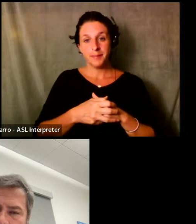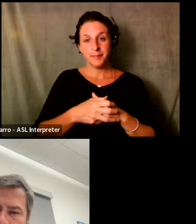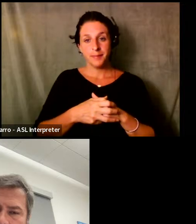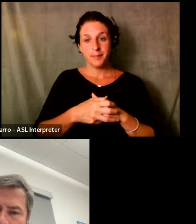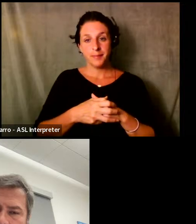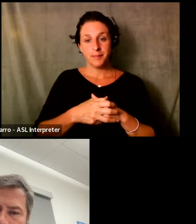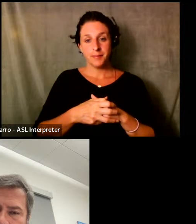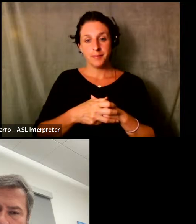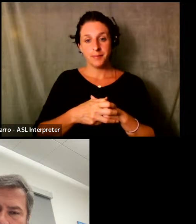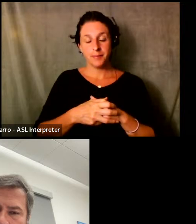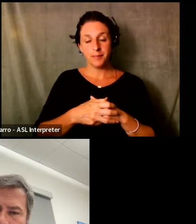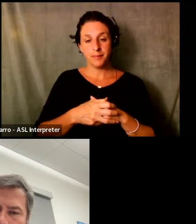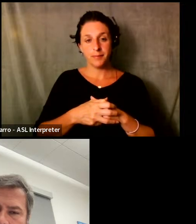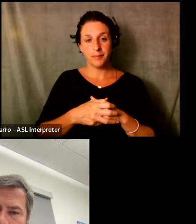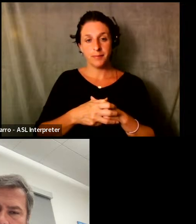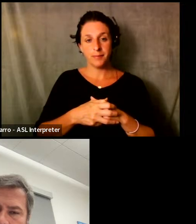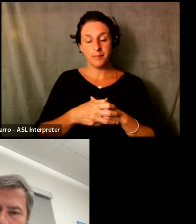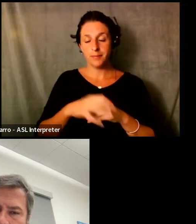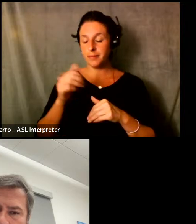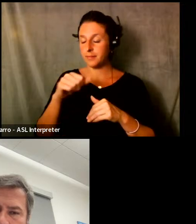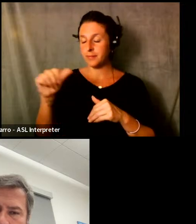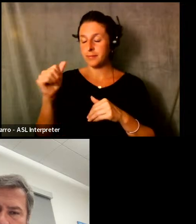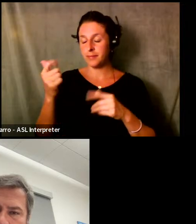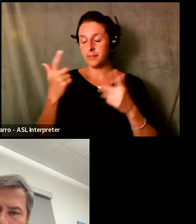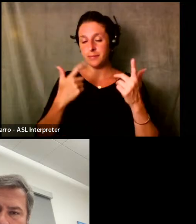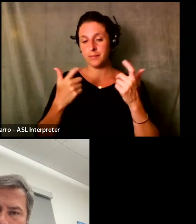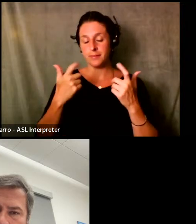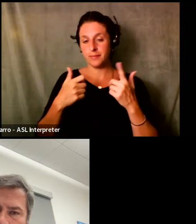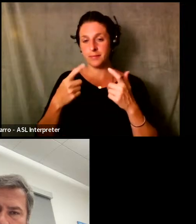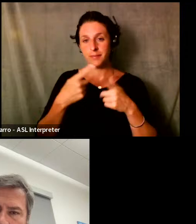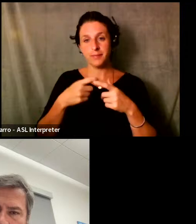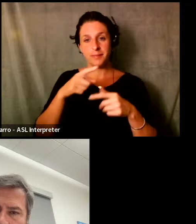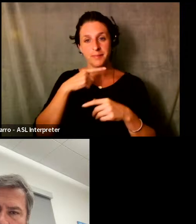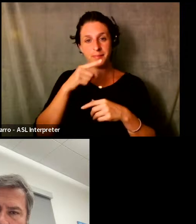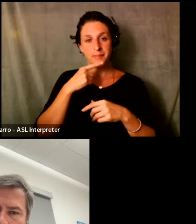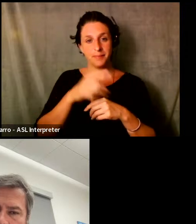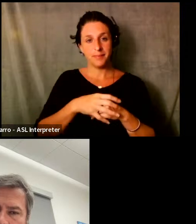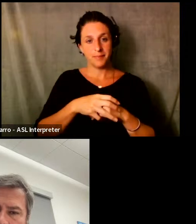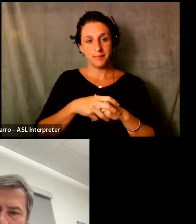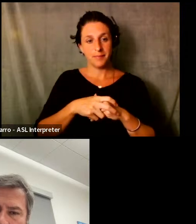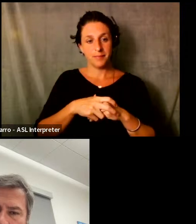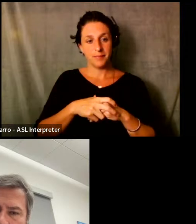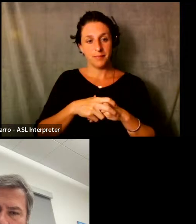Okay, are there any questions from the public?